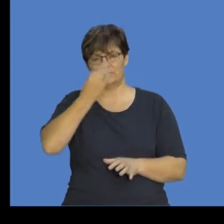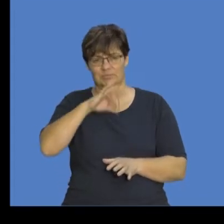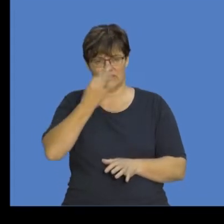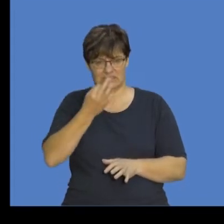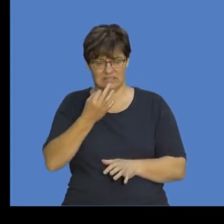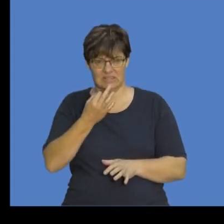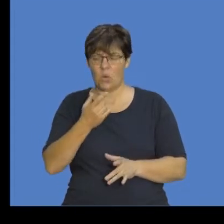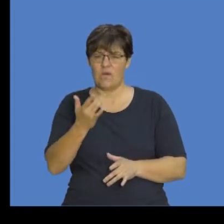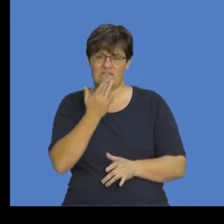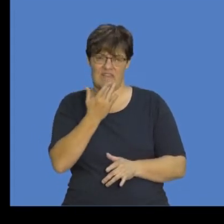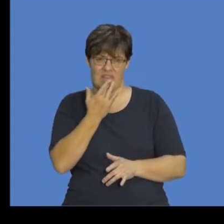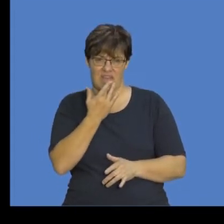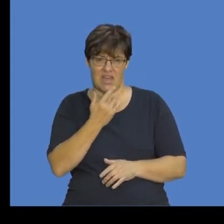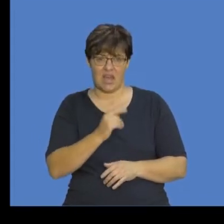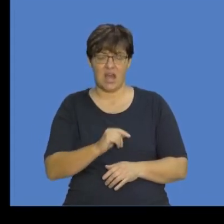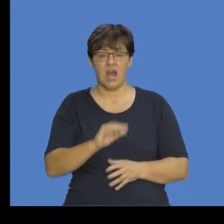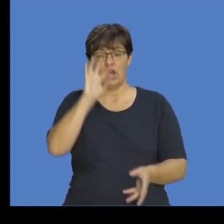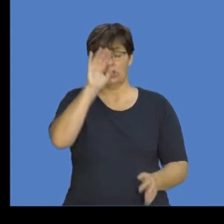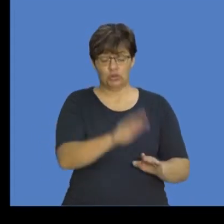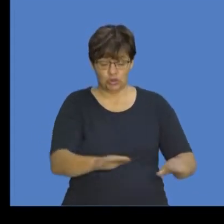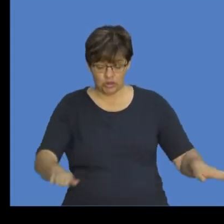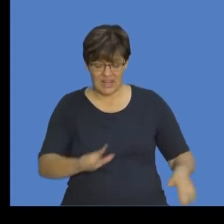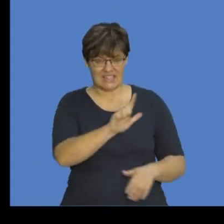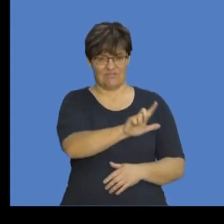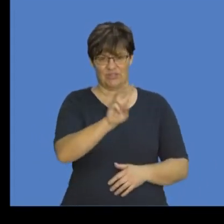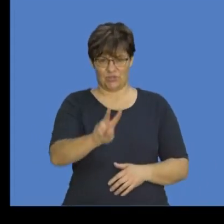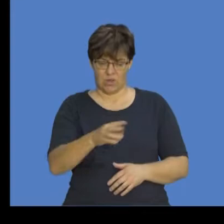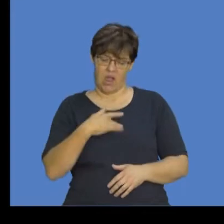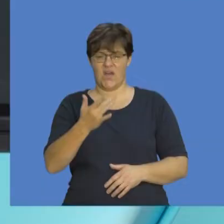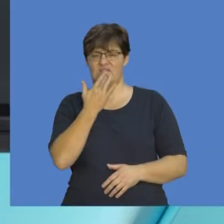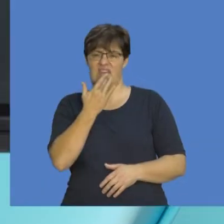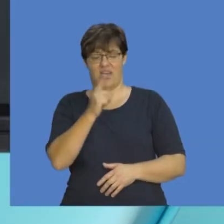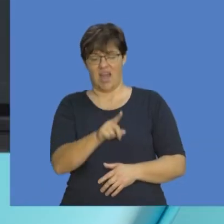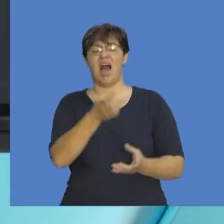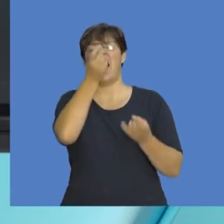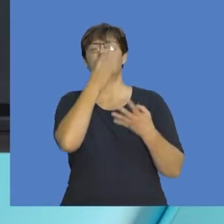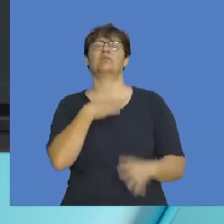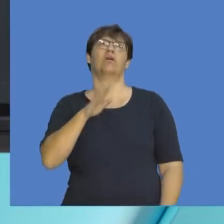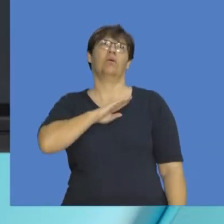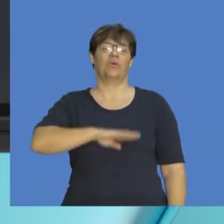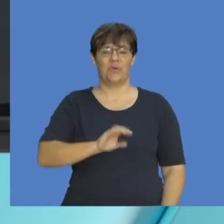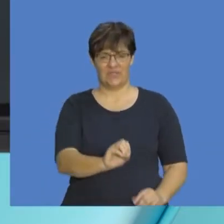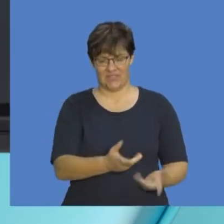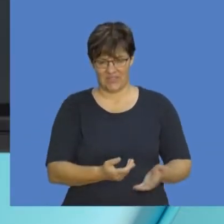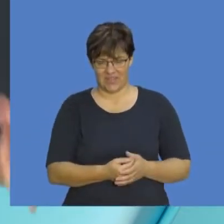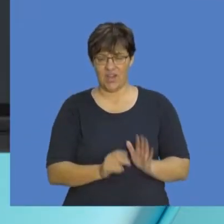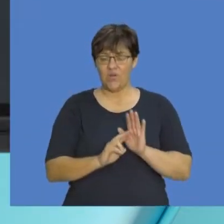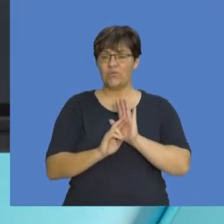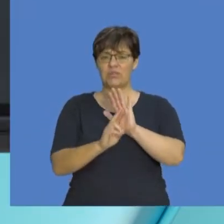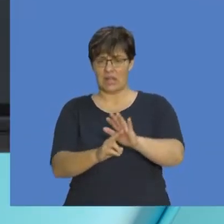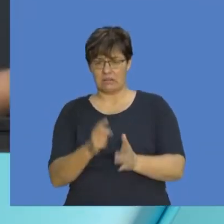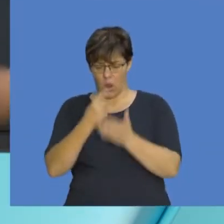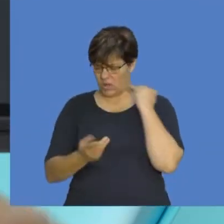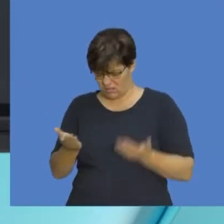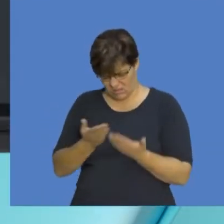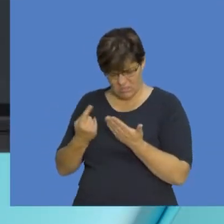crisp flavors for 72 children. Now we have more information. So